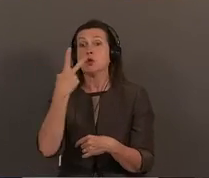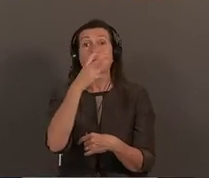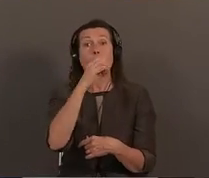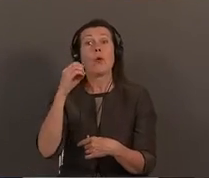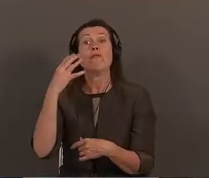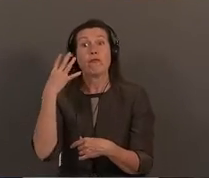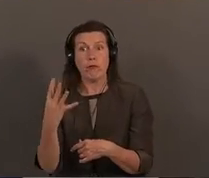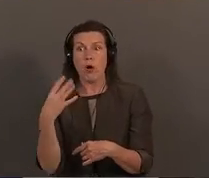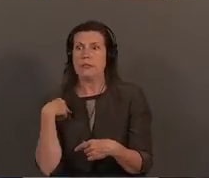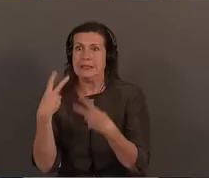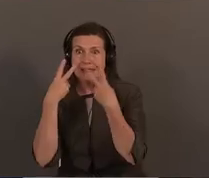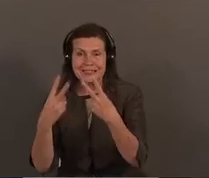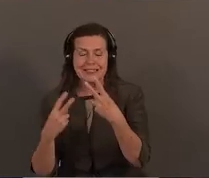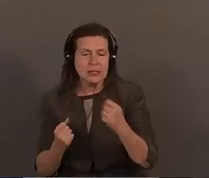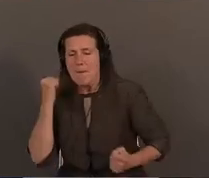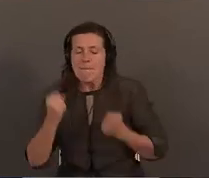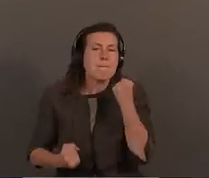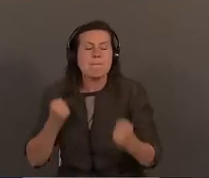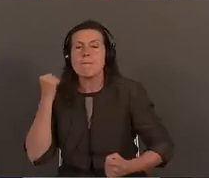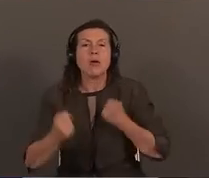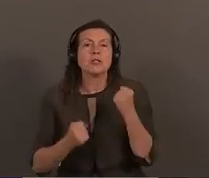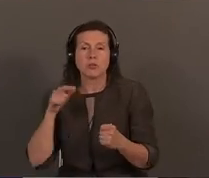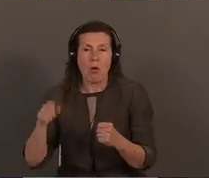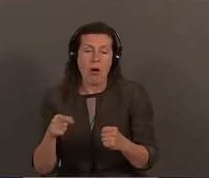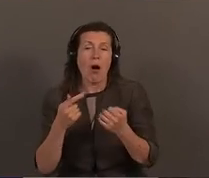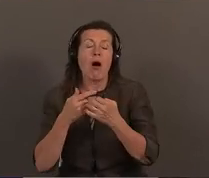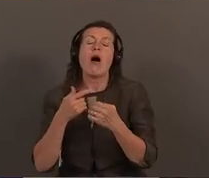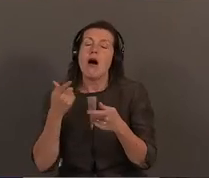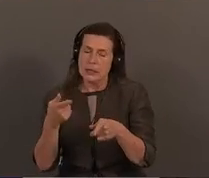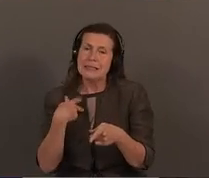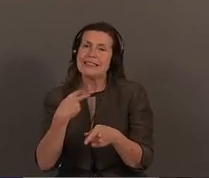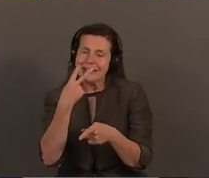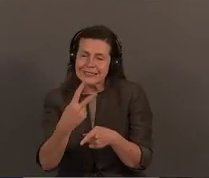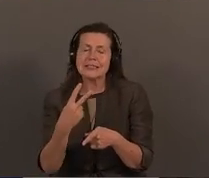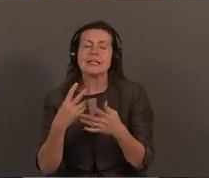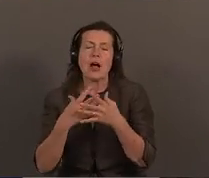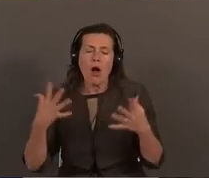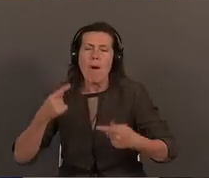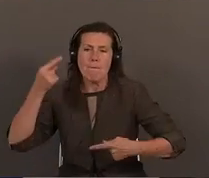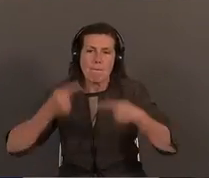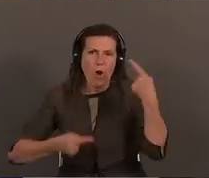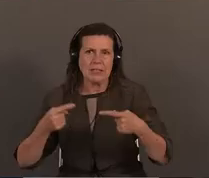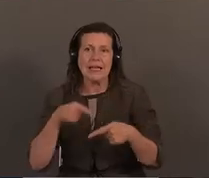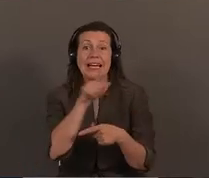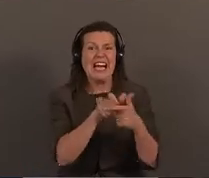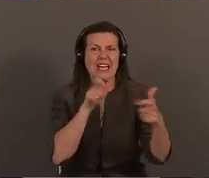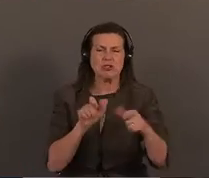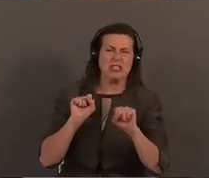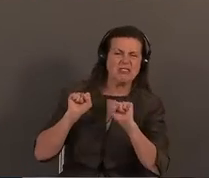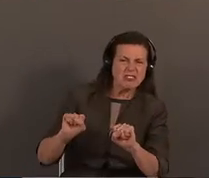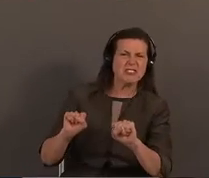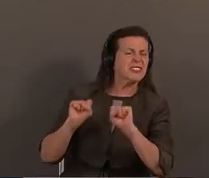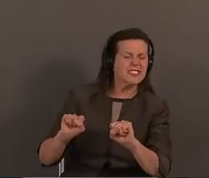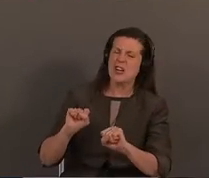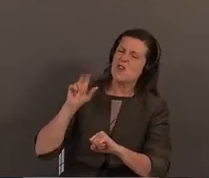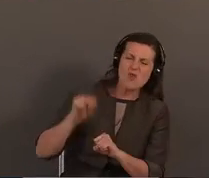We have been seeing the marathon. You needed a lot of political will to resist a very reluctant industry to accept that